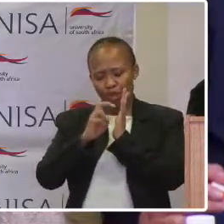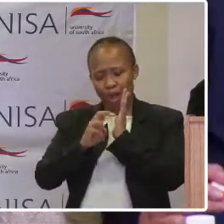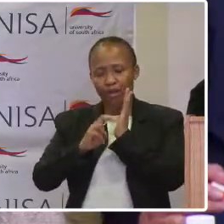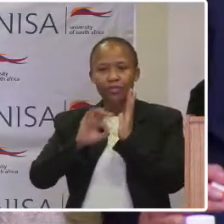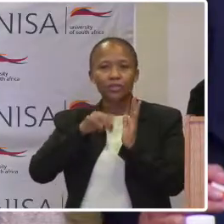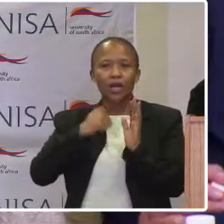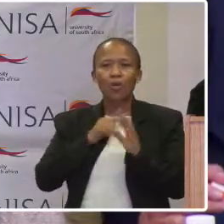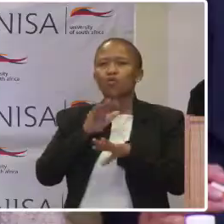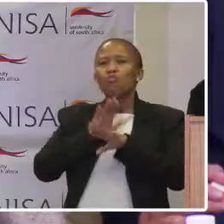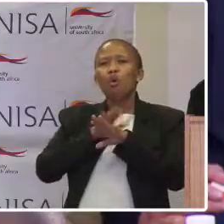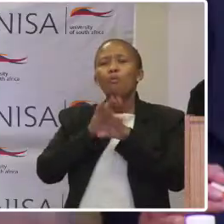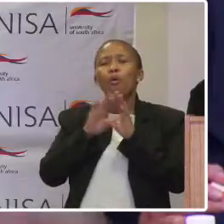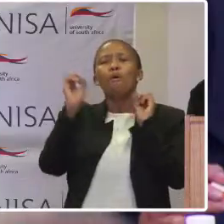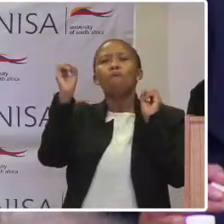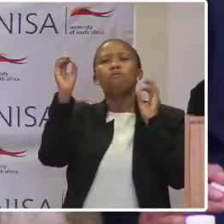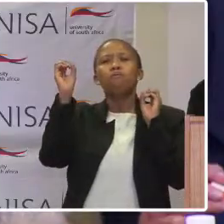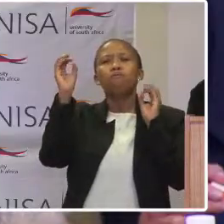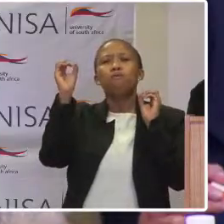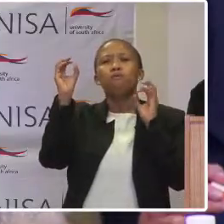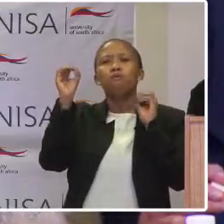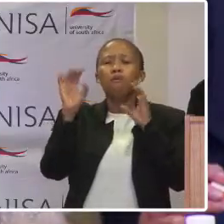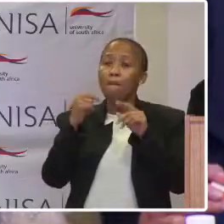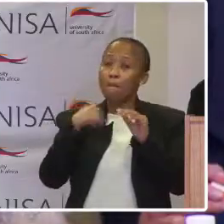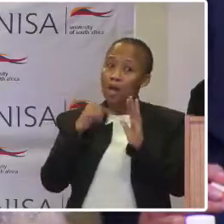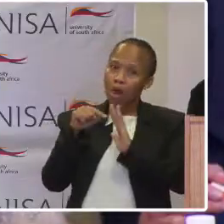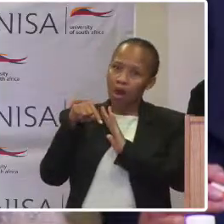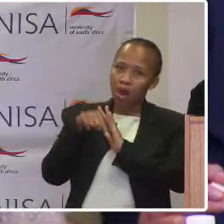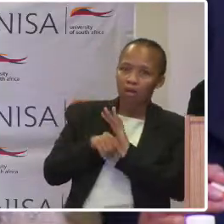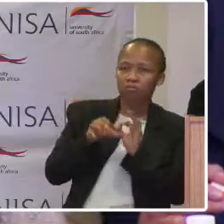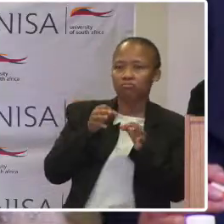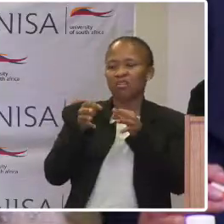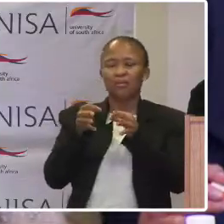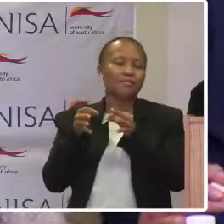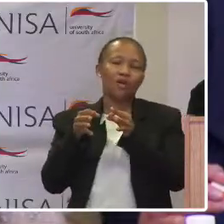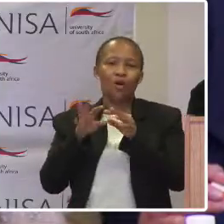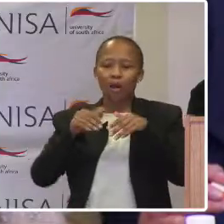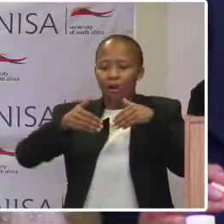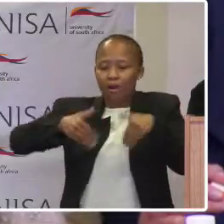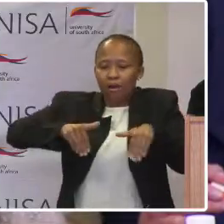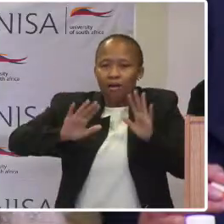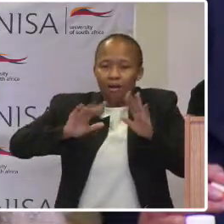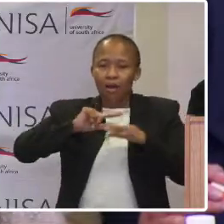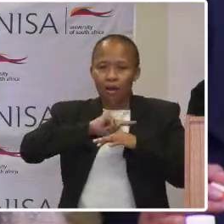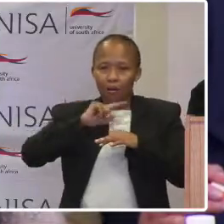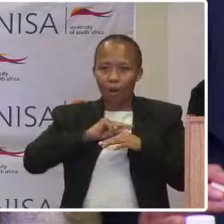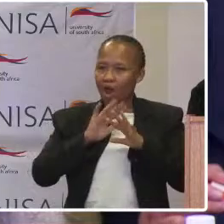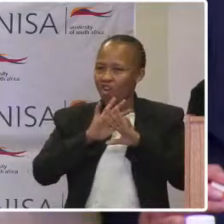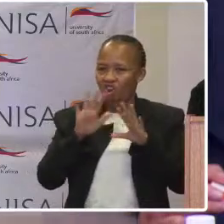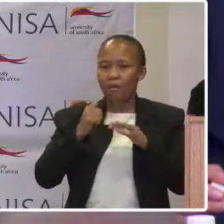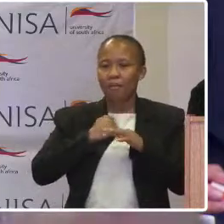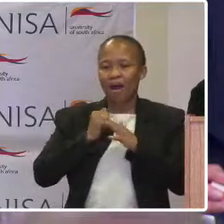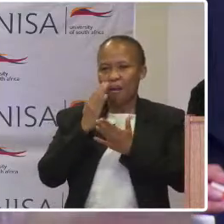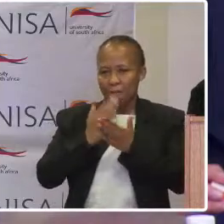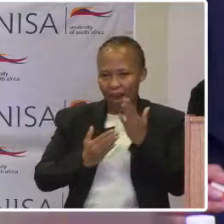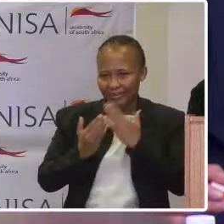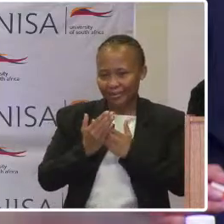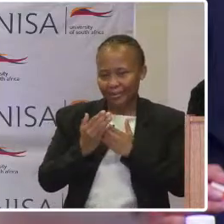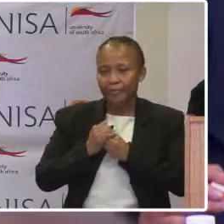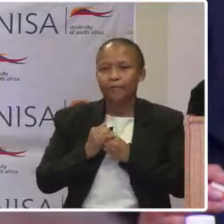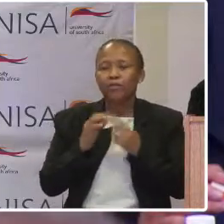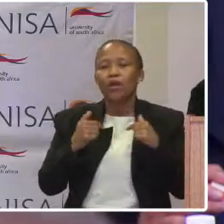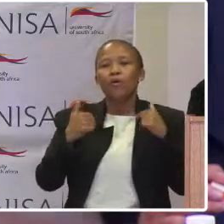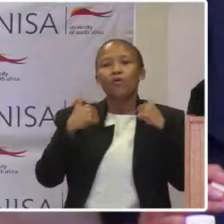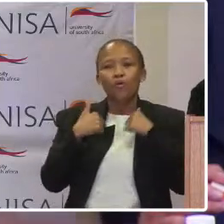that space. I do not want to even go there because it's not my area. But we deal with the